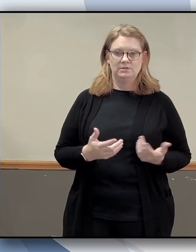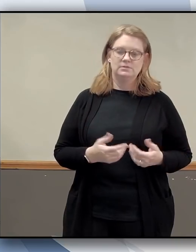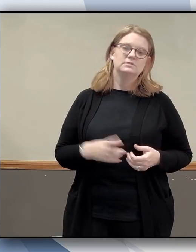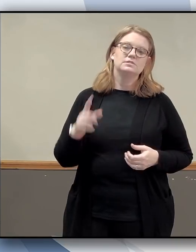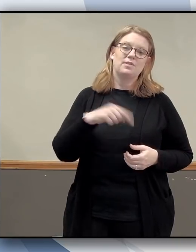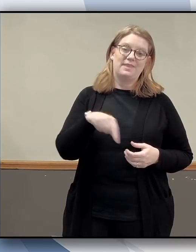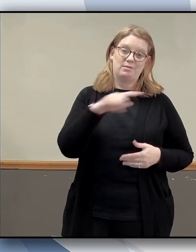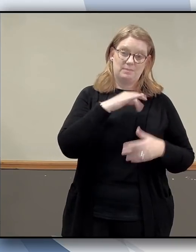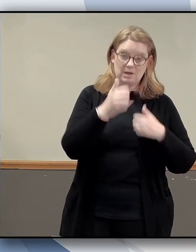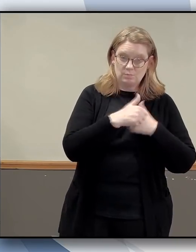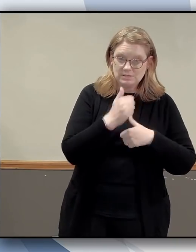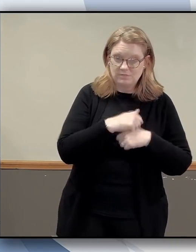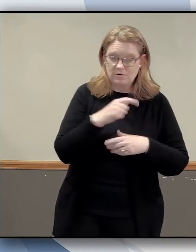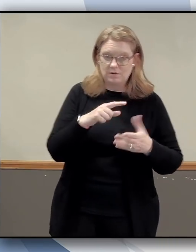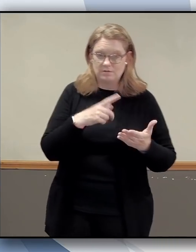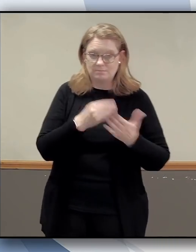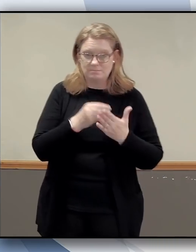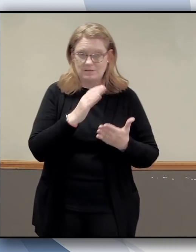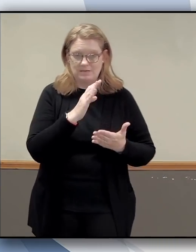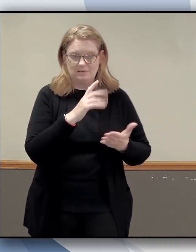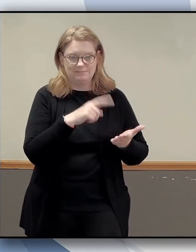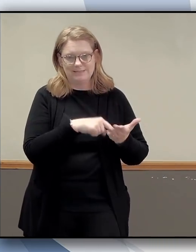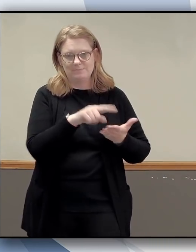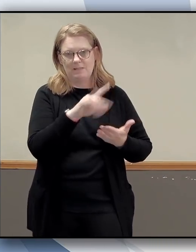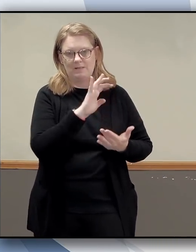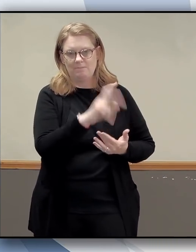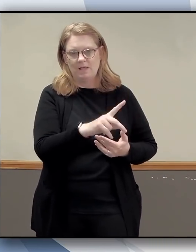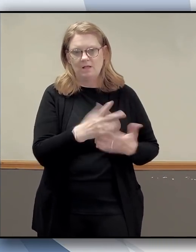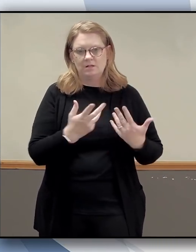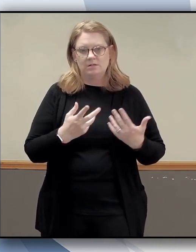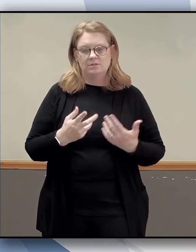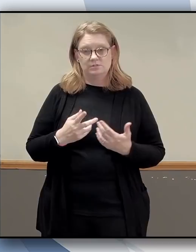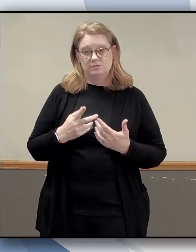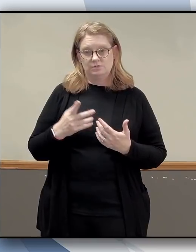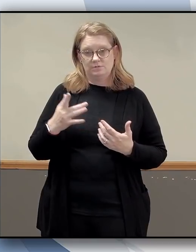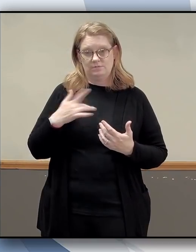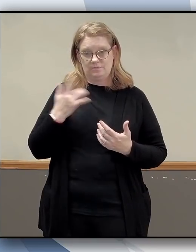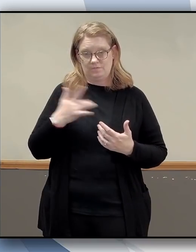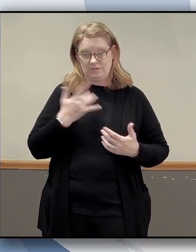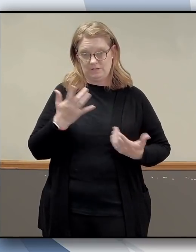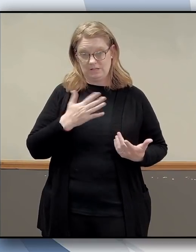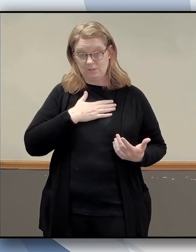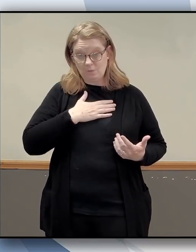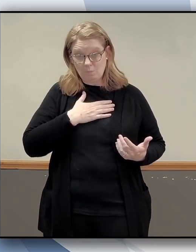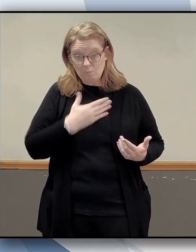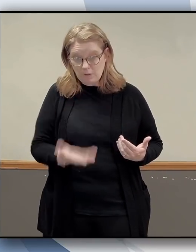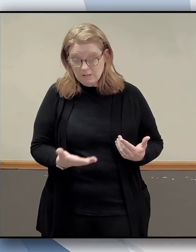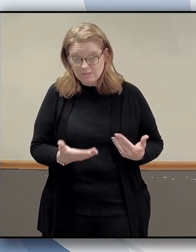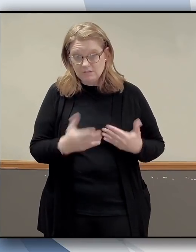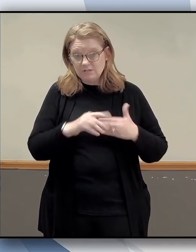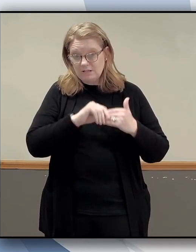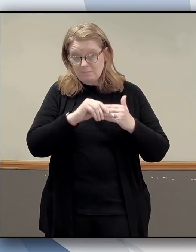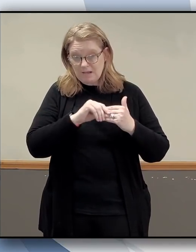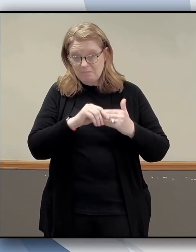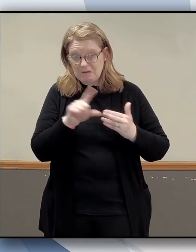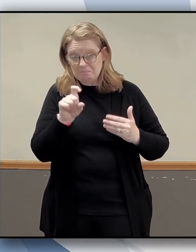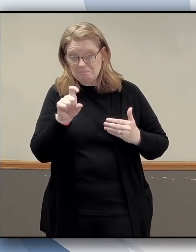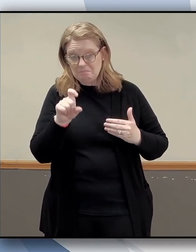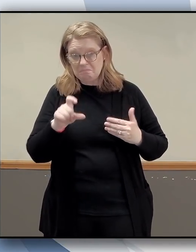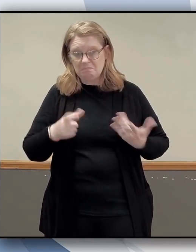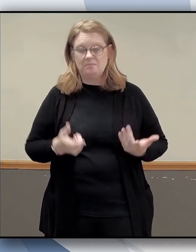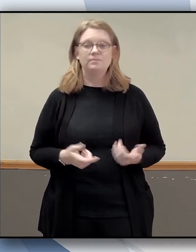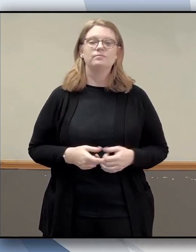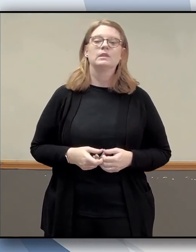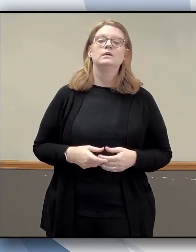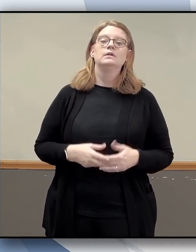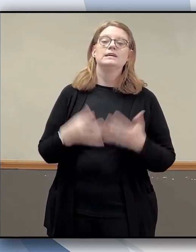risk that way. Is it your feeling that they're going to be willing to maybe bend a bit? As of